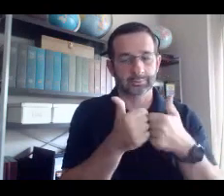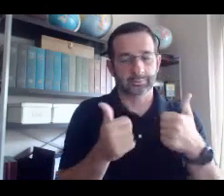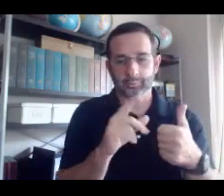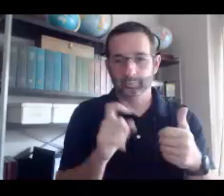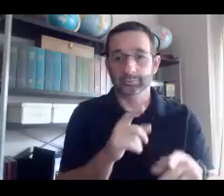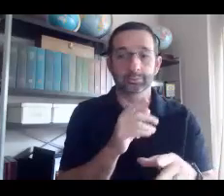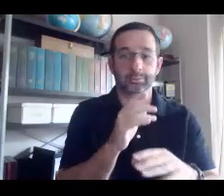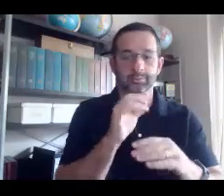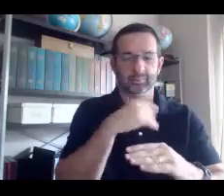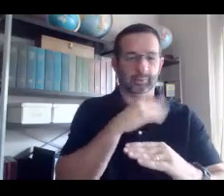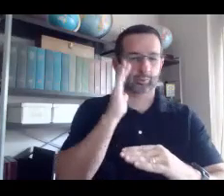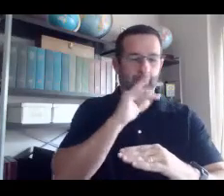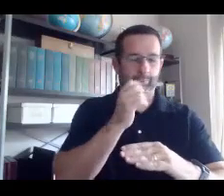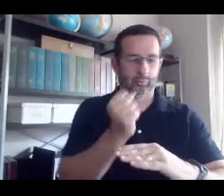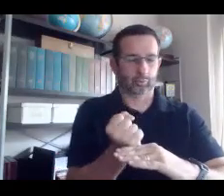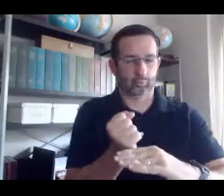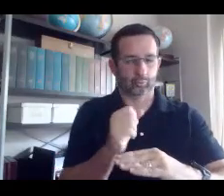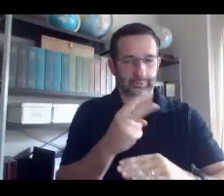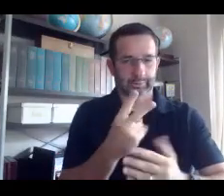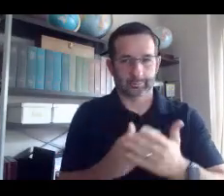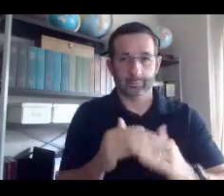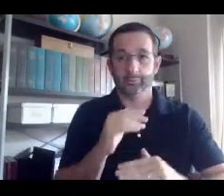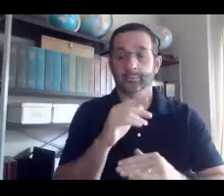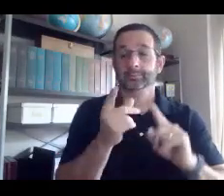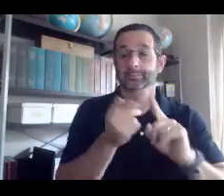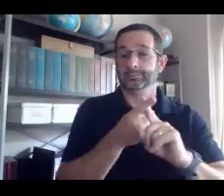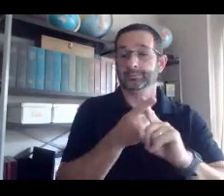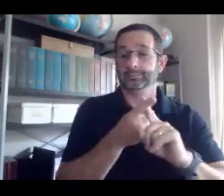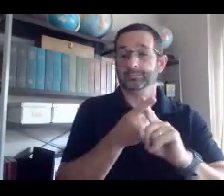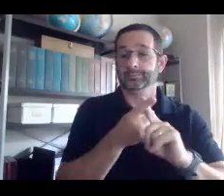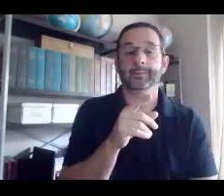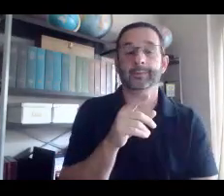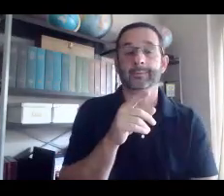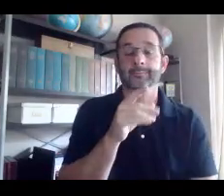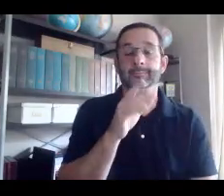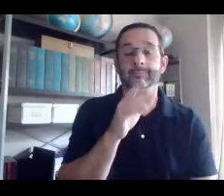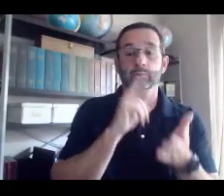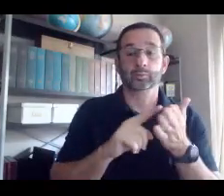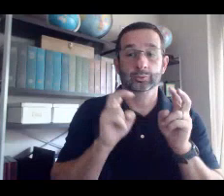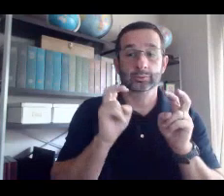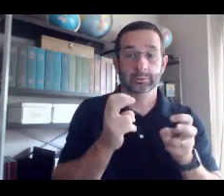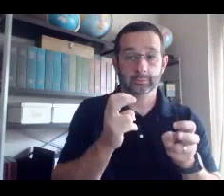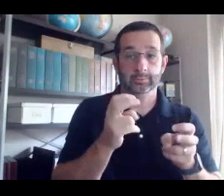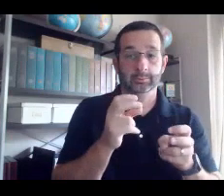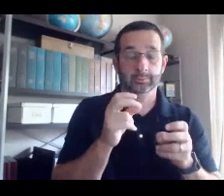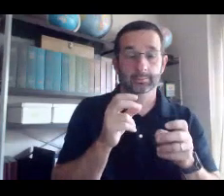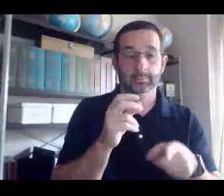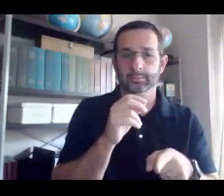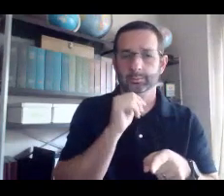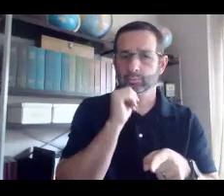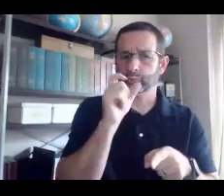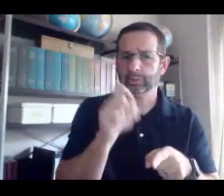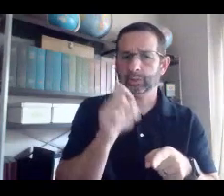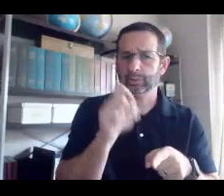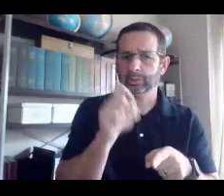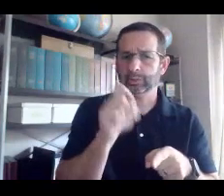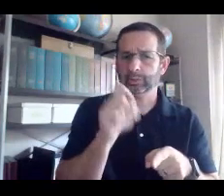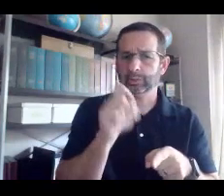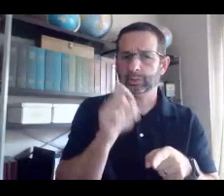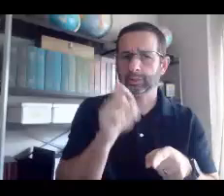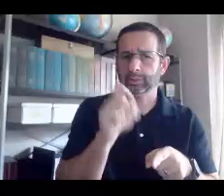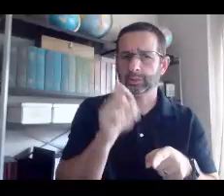awardee... Oh, this is a separate question. Okay, so I'll hold on that second part. I'll answer the first part first. So with